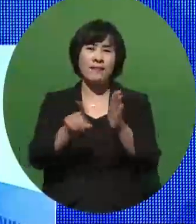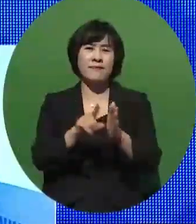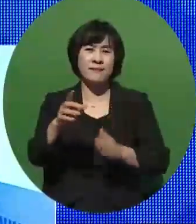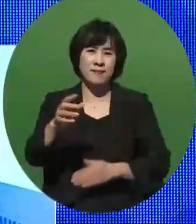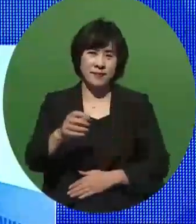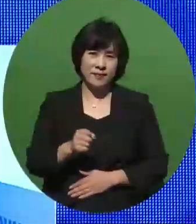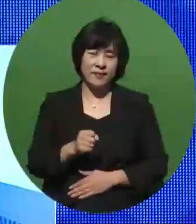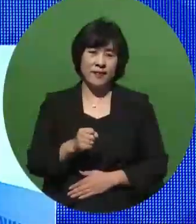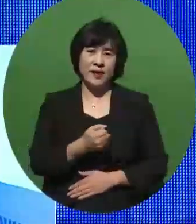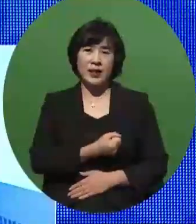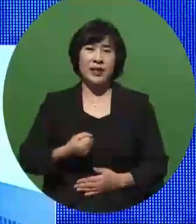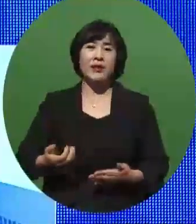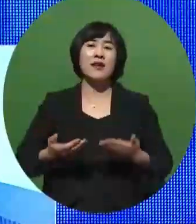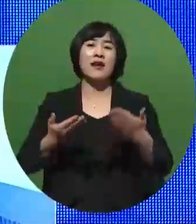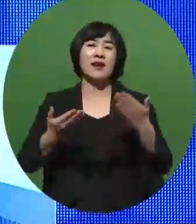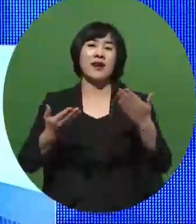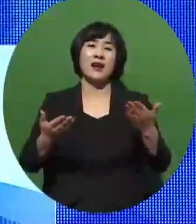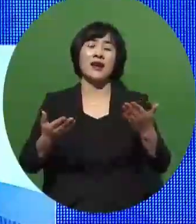President Kim.